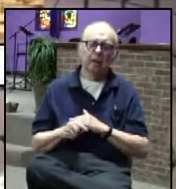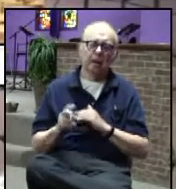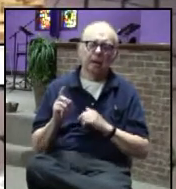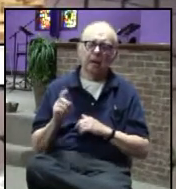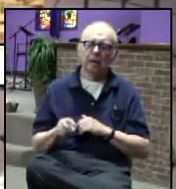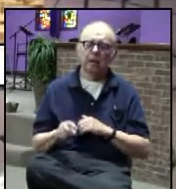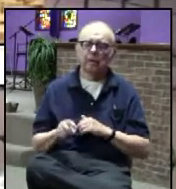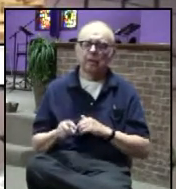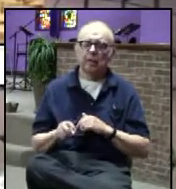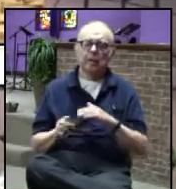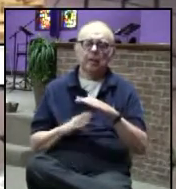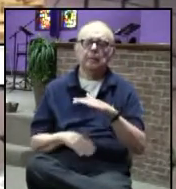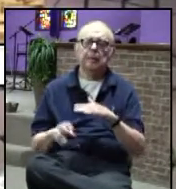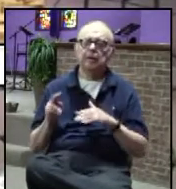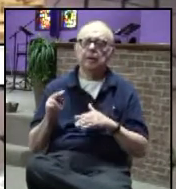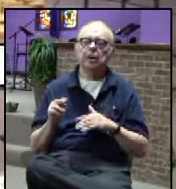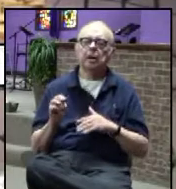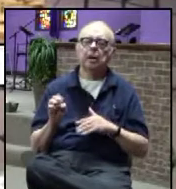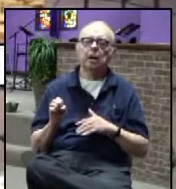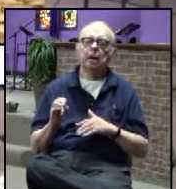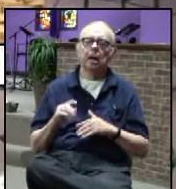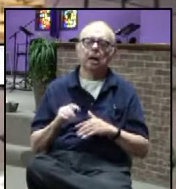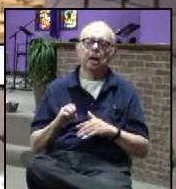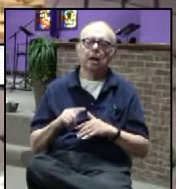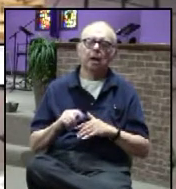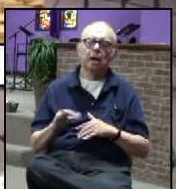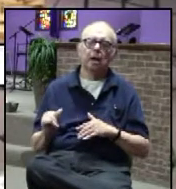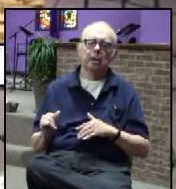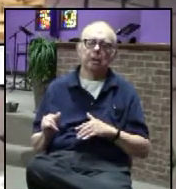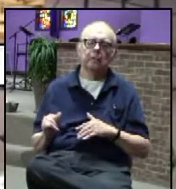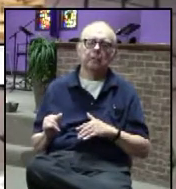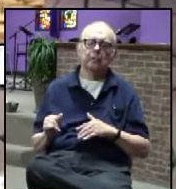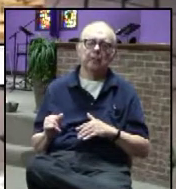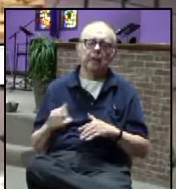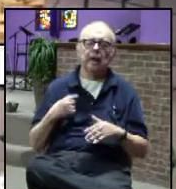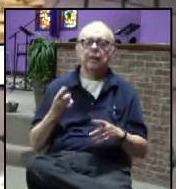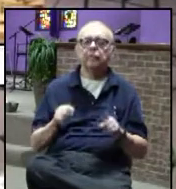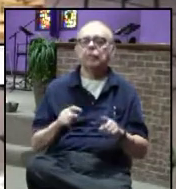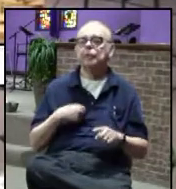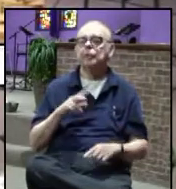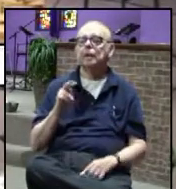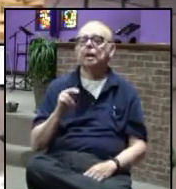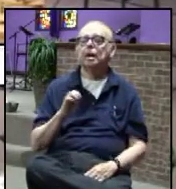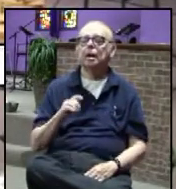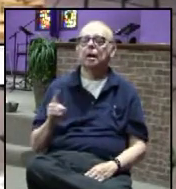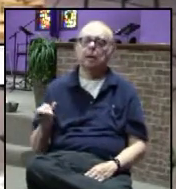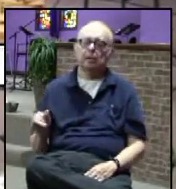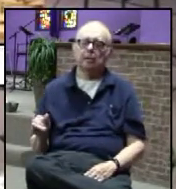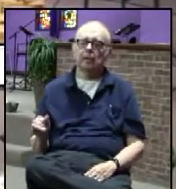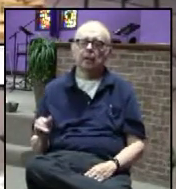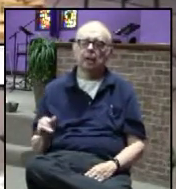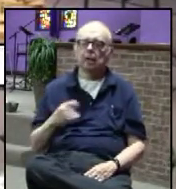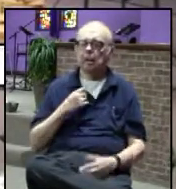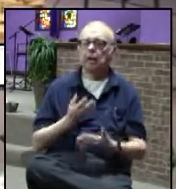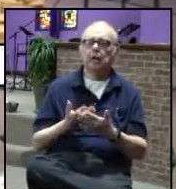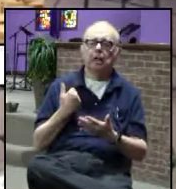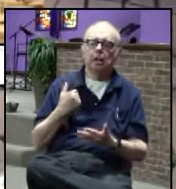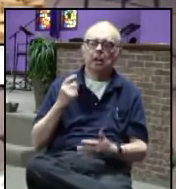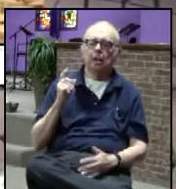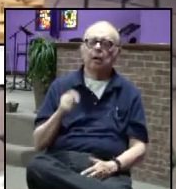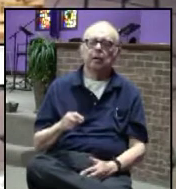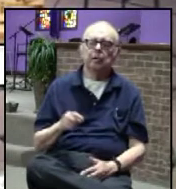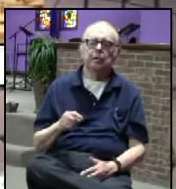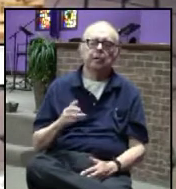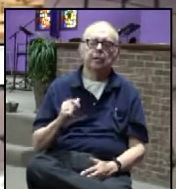basic necessities are not met. That's needy. Okay? Like I said before, you don't need